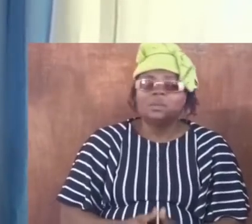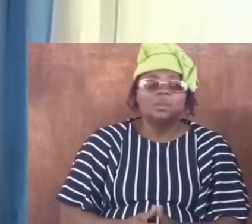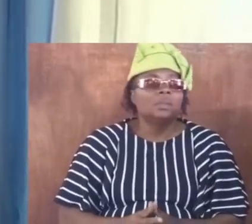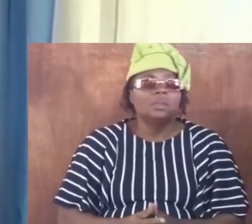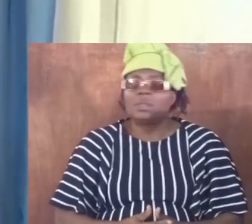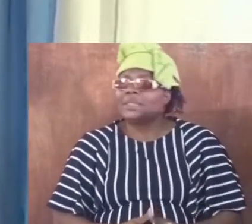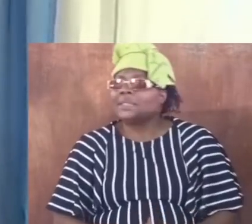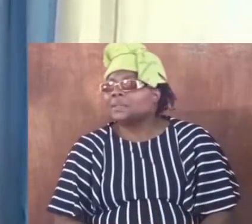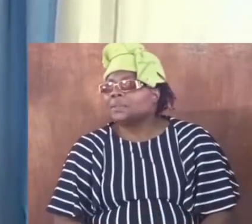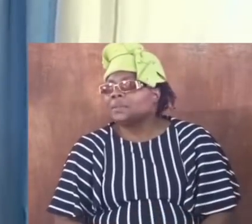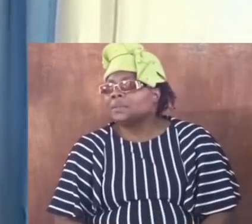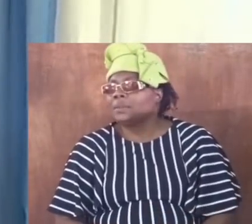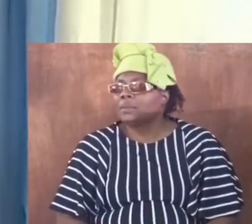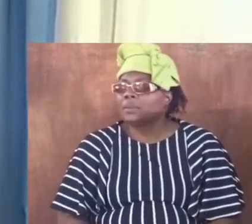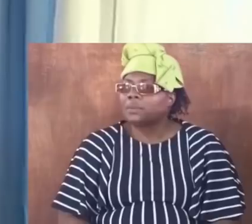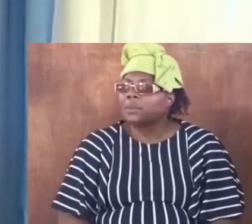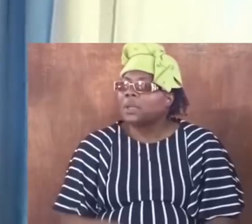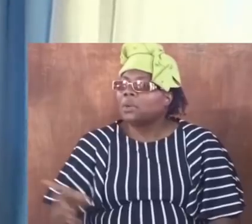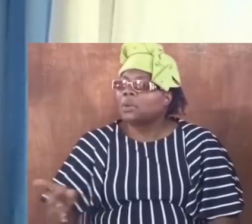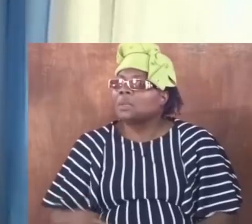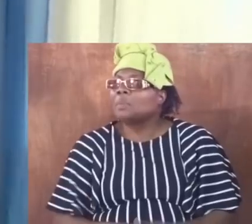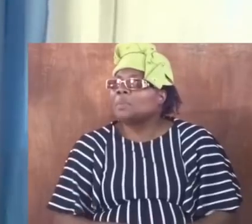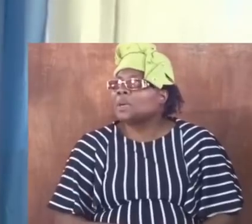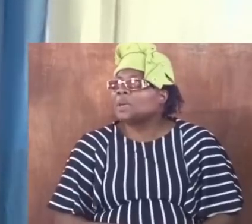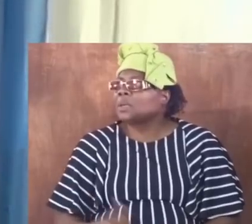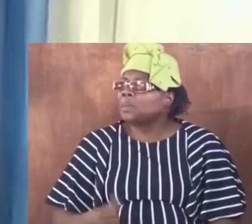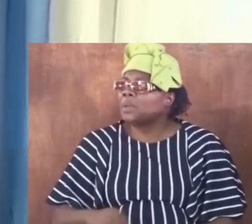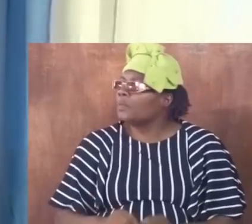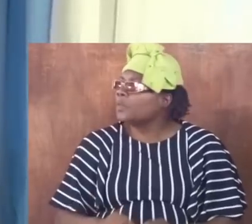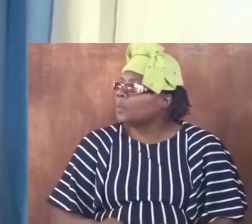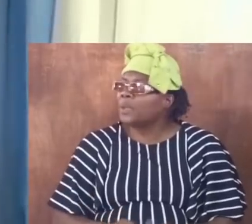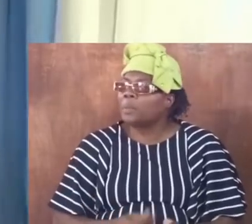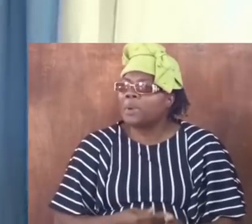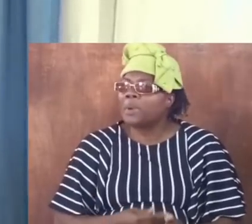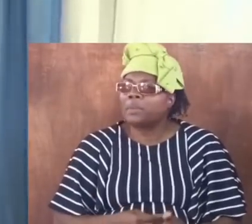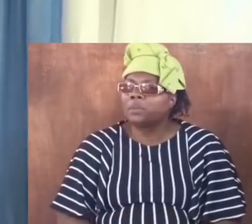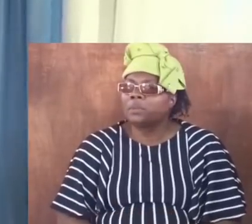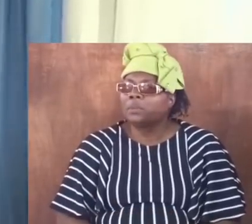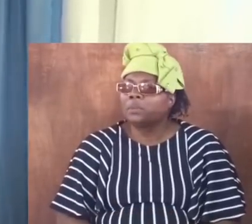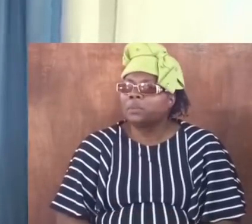hushers come, please? Praise God.